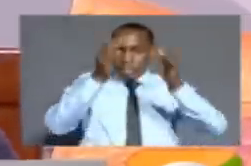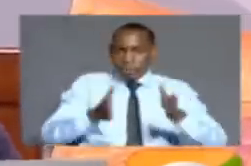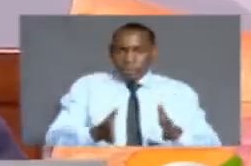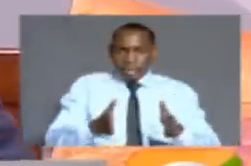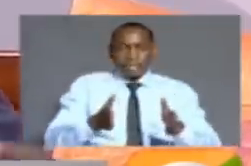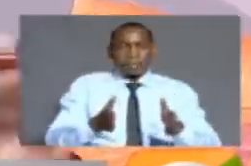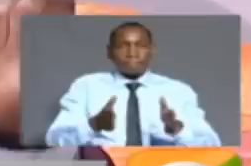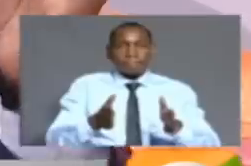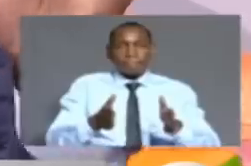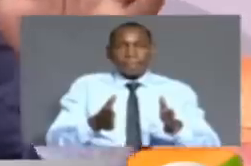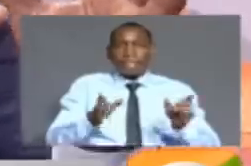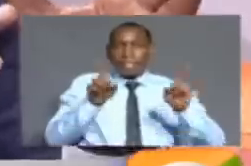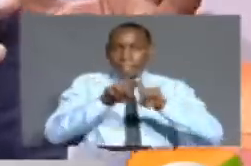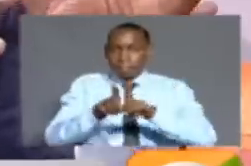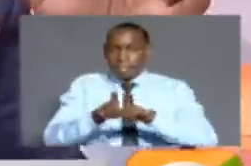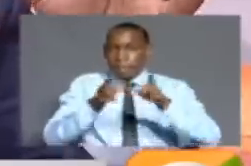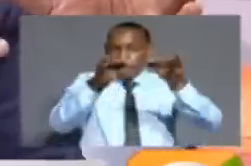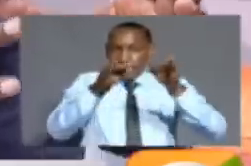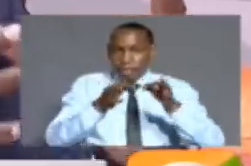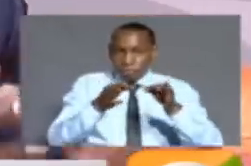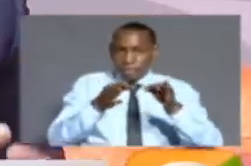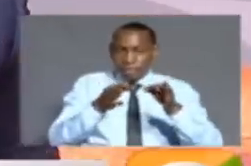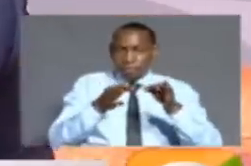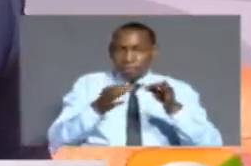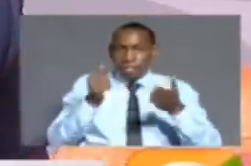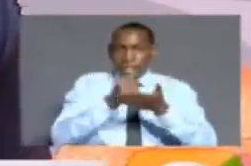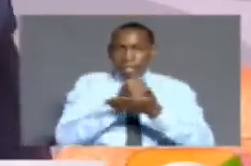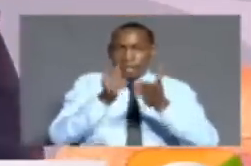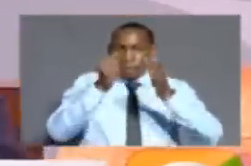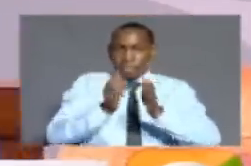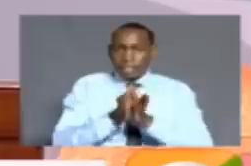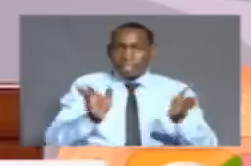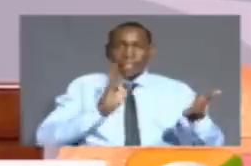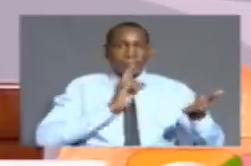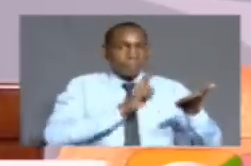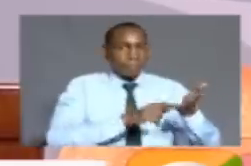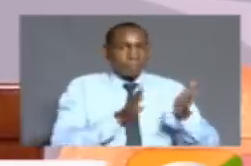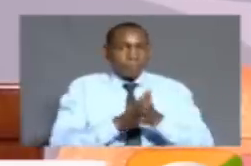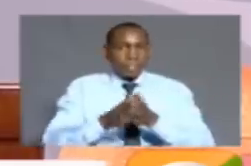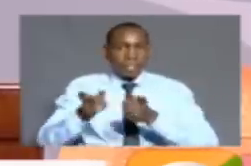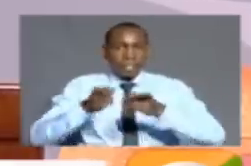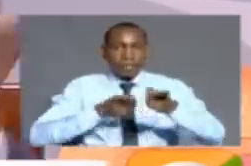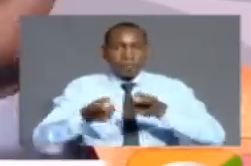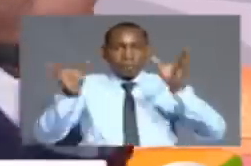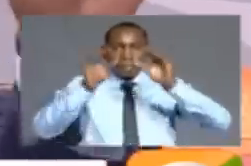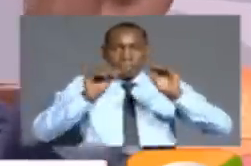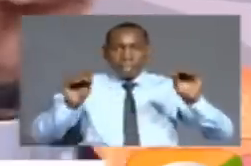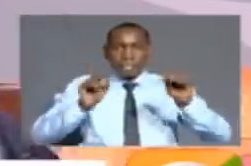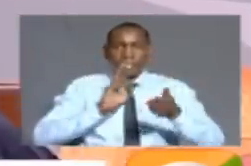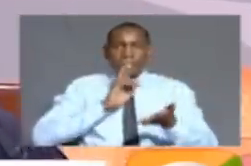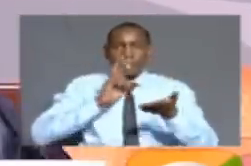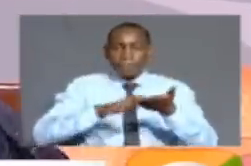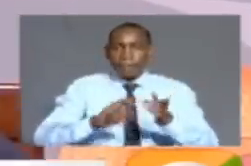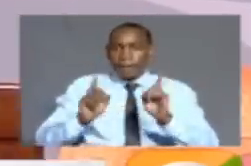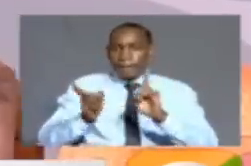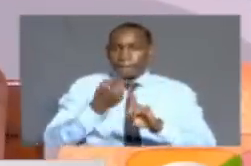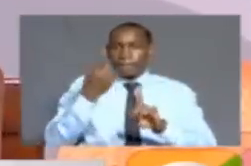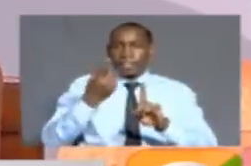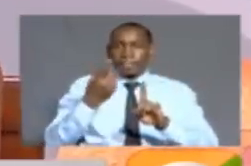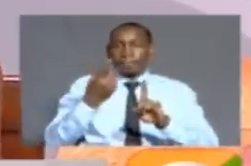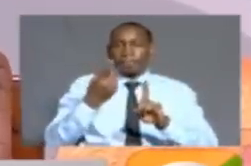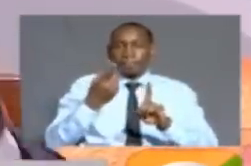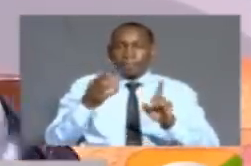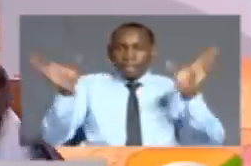look at even the accounting, even if you look at the Auditor General report, if you look at the Control of Budget report, the first in the executive